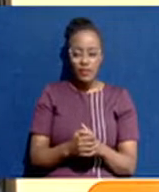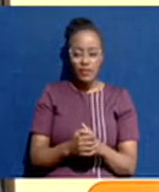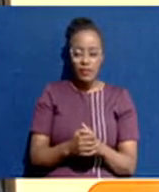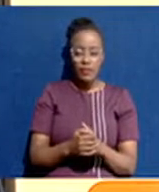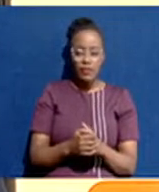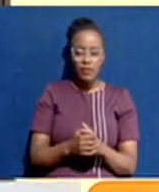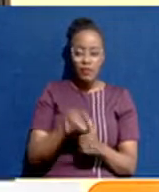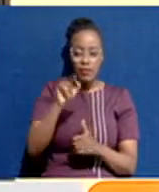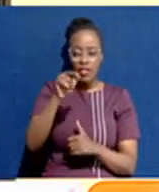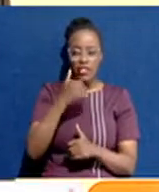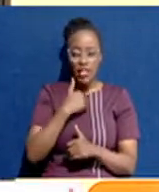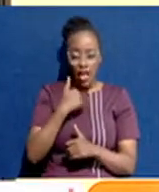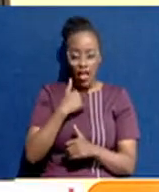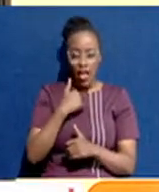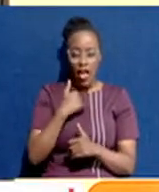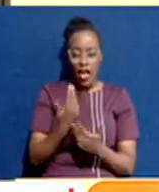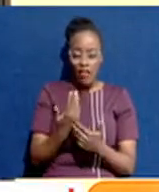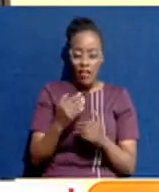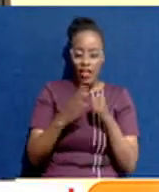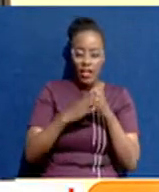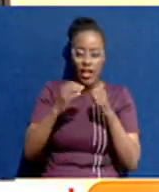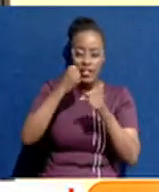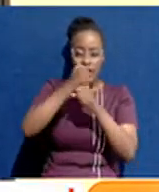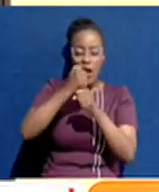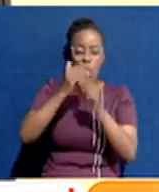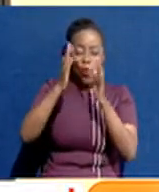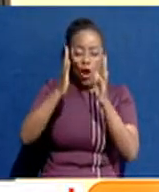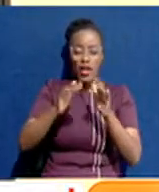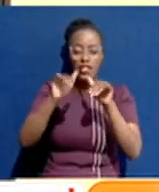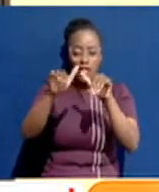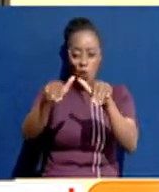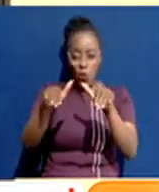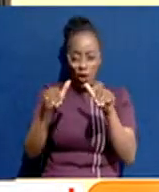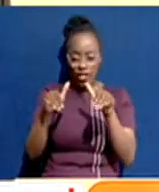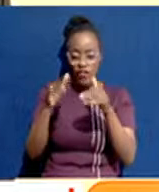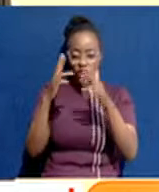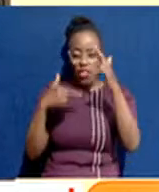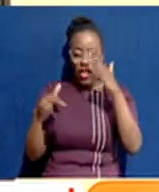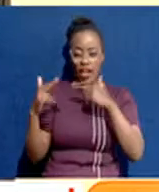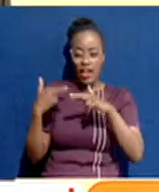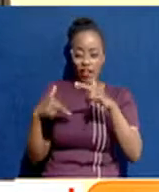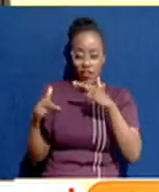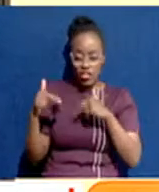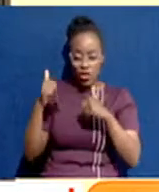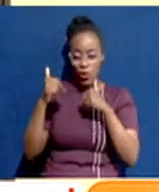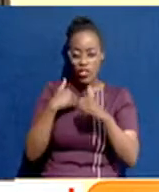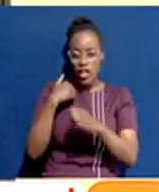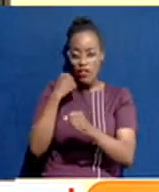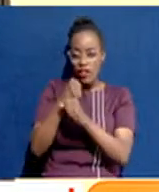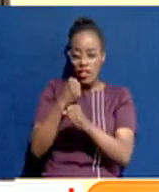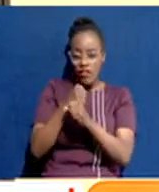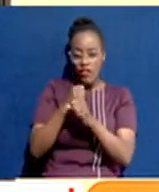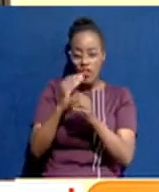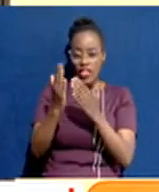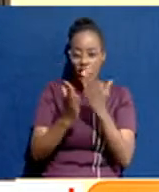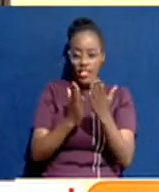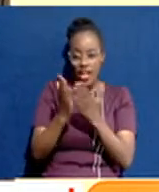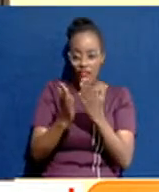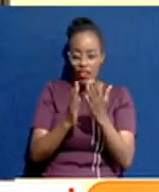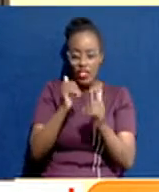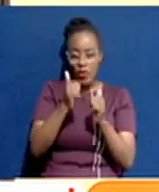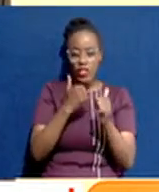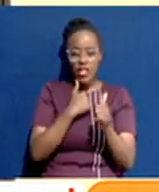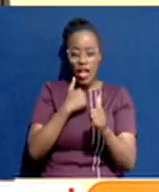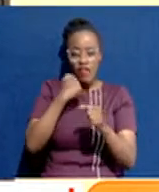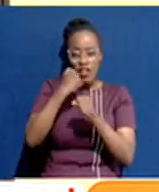These employers have been obstinate. Workers have been waiting for the review of their terms and conditions of service as